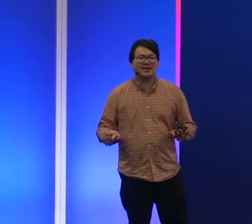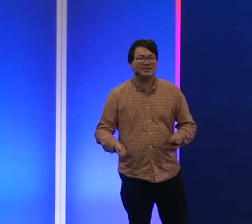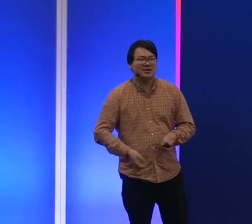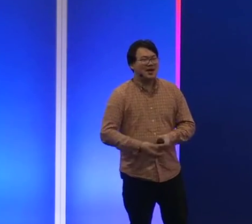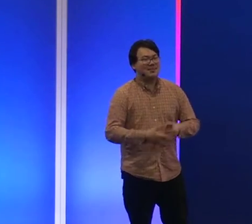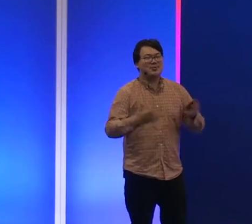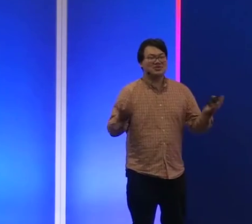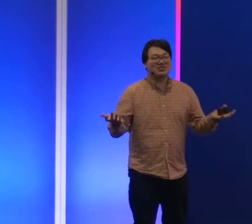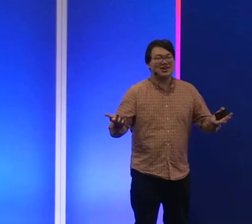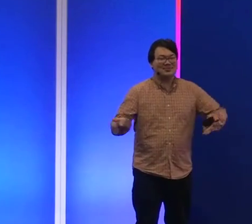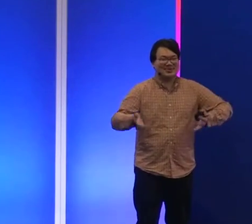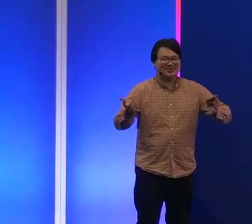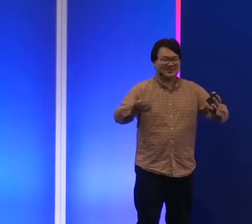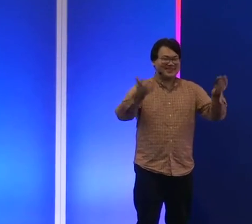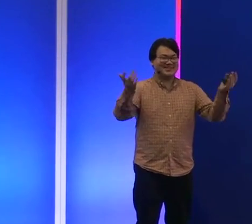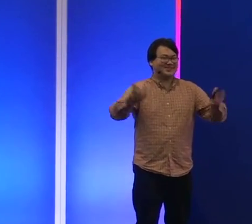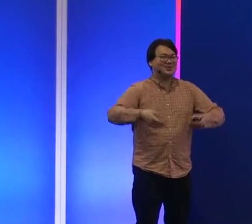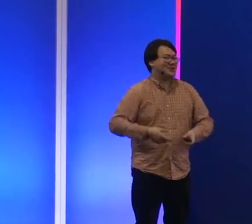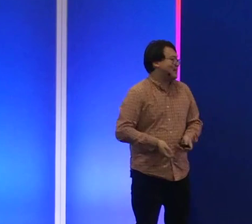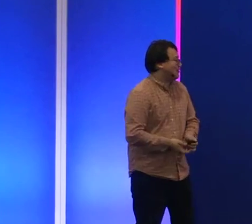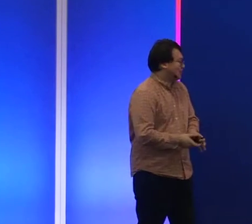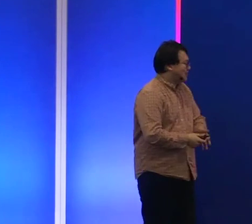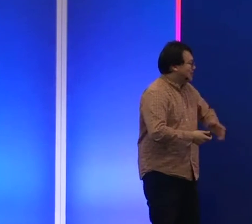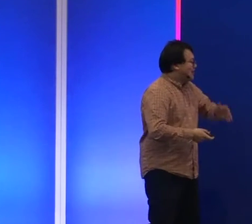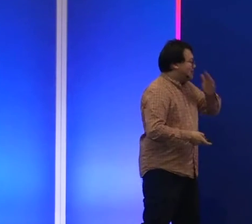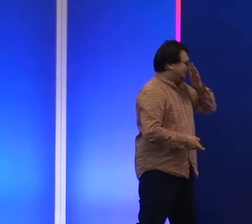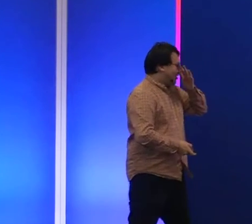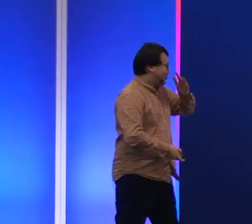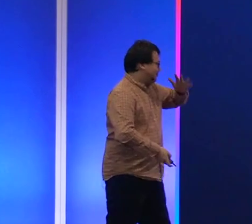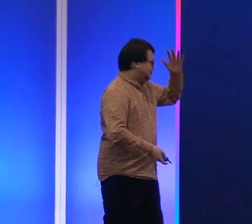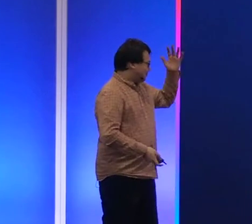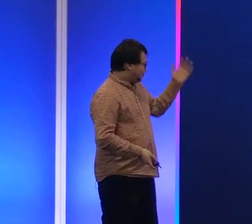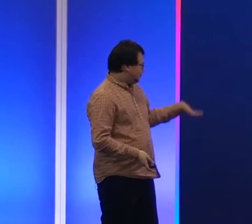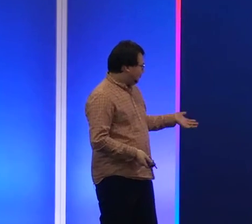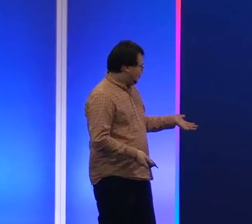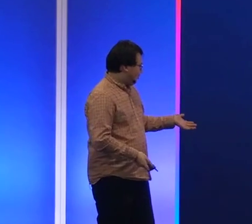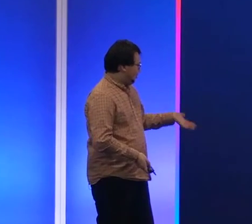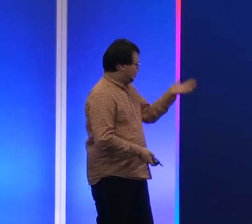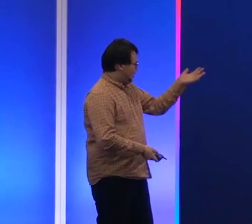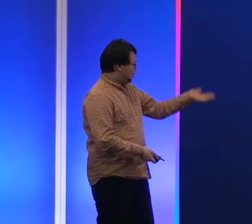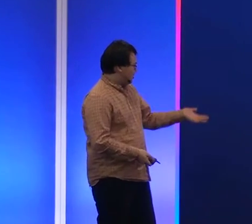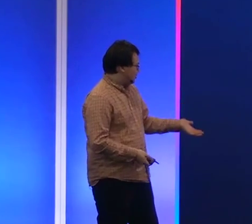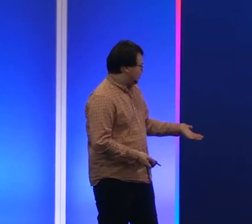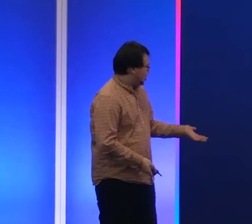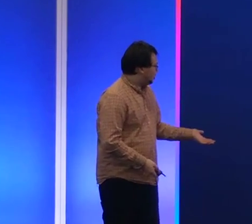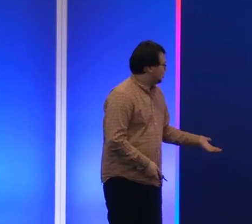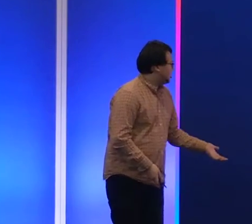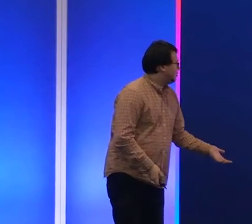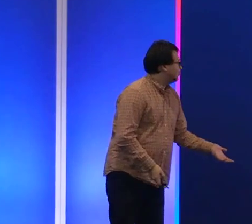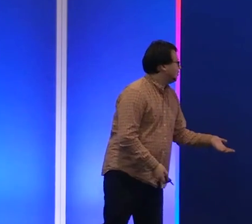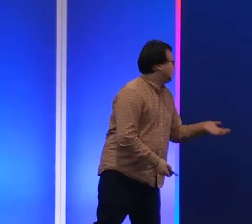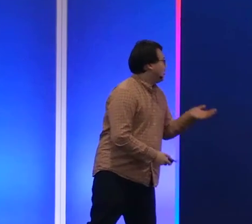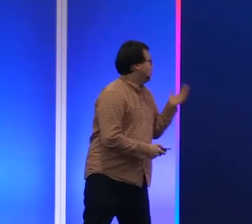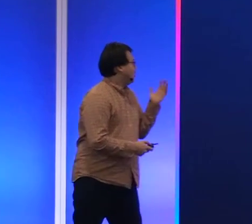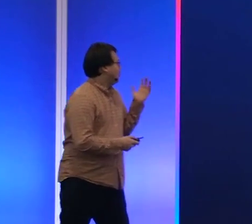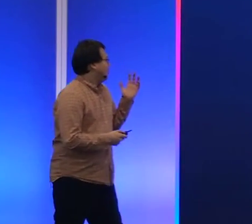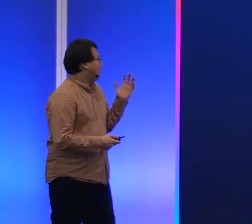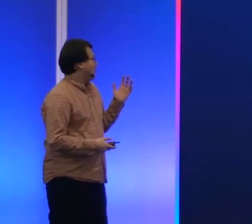us your resume. I mean, we're a startup. We don't do things quite by the book. So that's what these QR codes are.